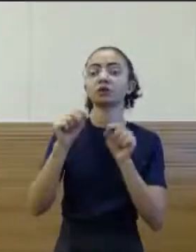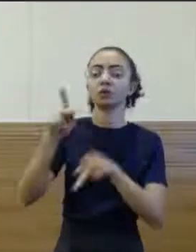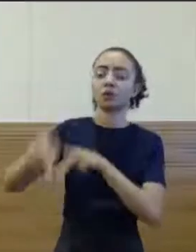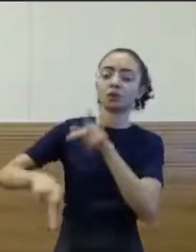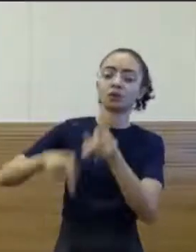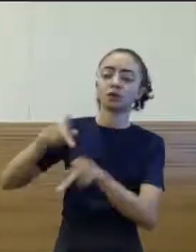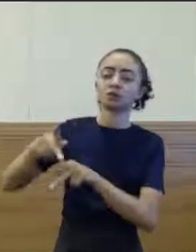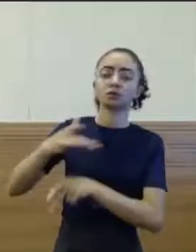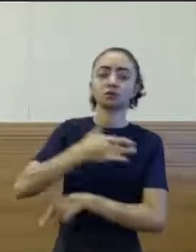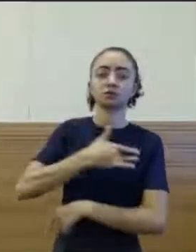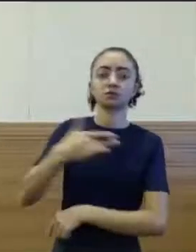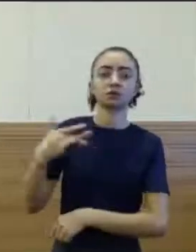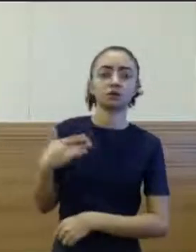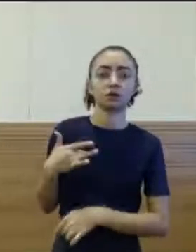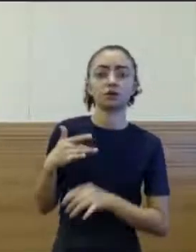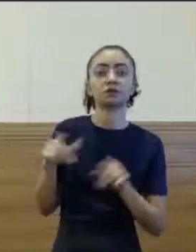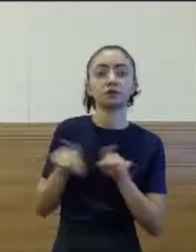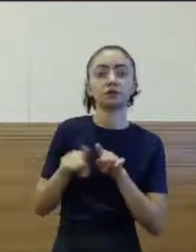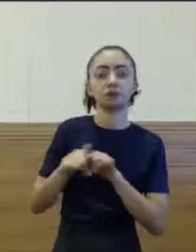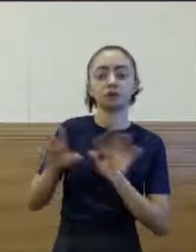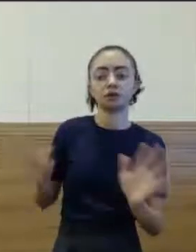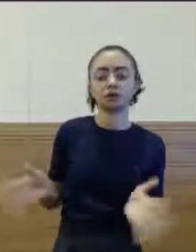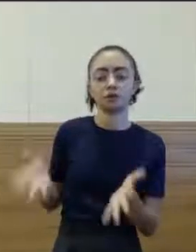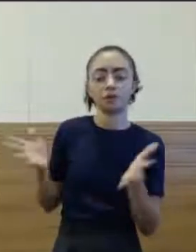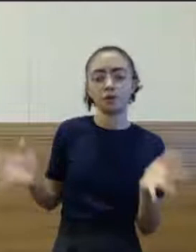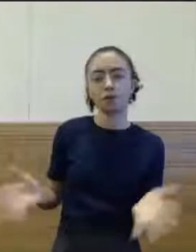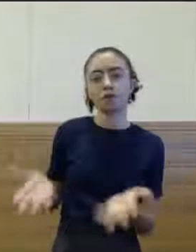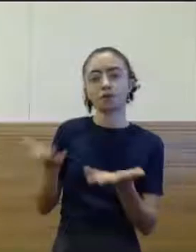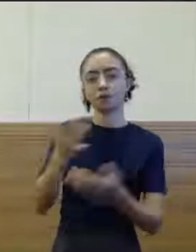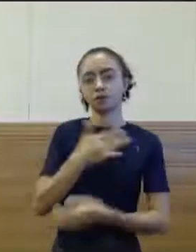focus of promotion to health.